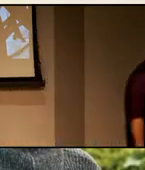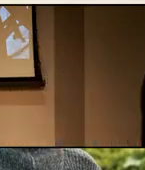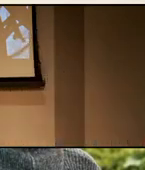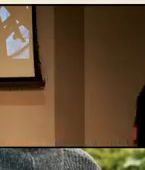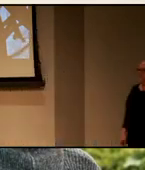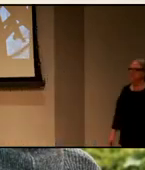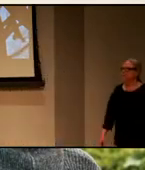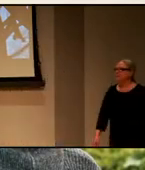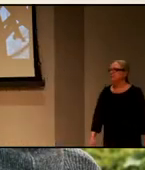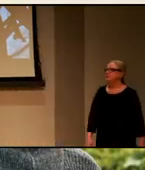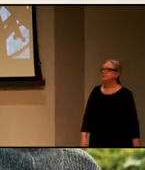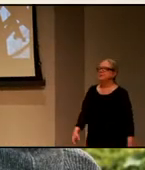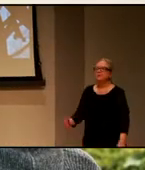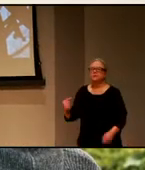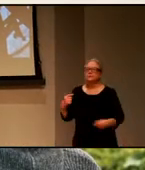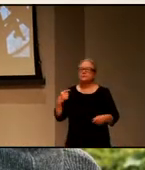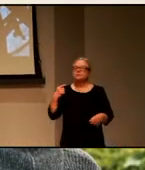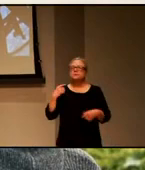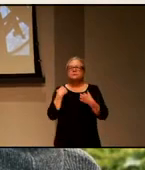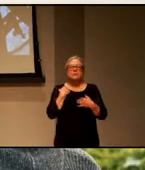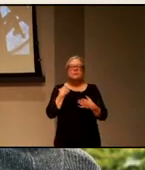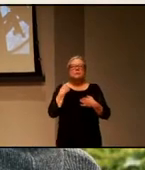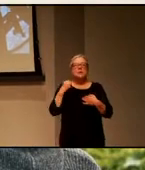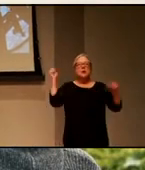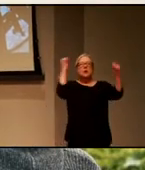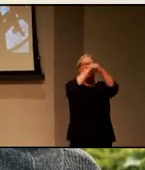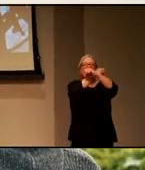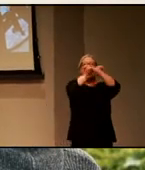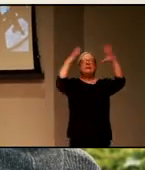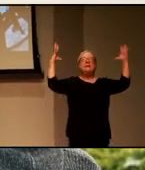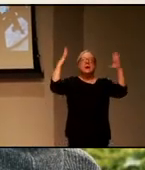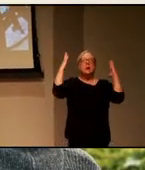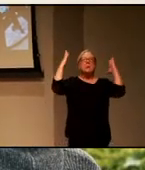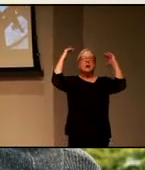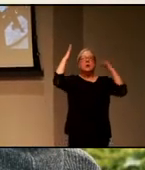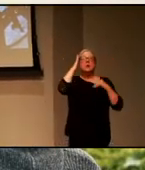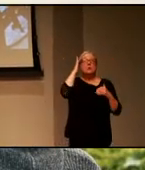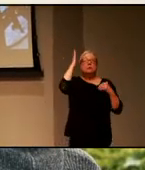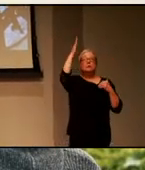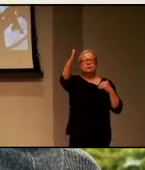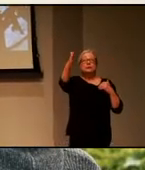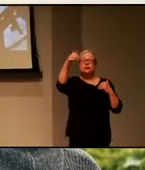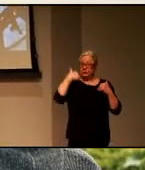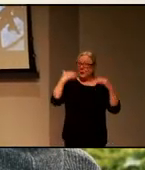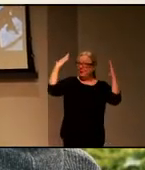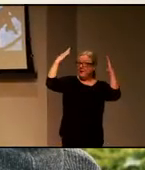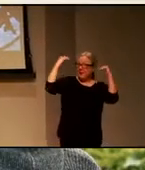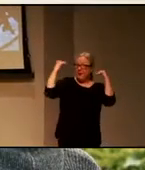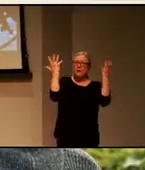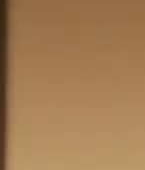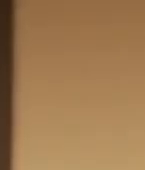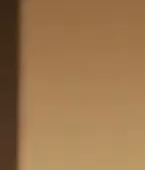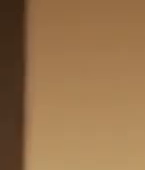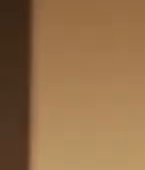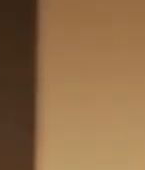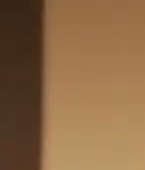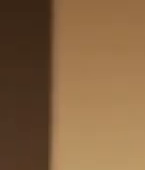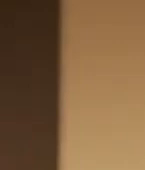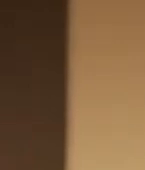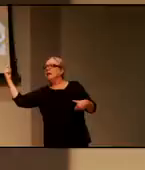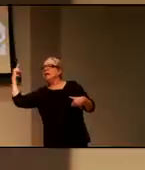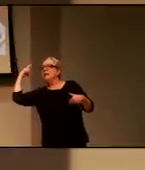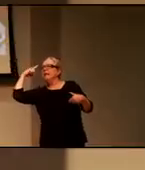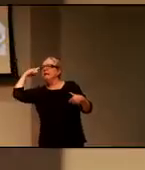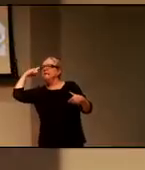And so we think about hope for the future, and I am hopeful. I don't want anyone to walk out of here thinking that this is